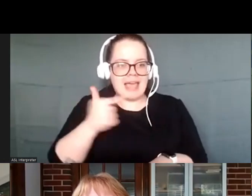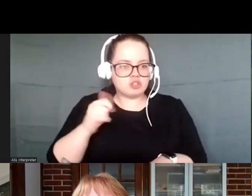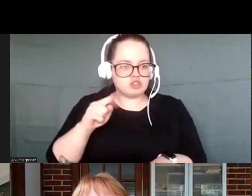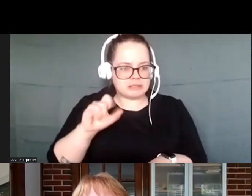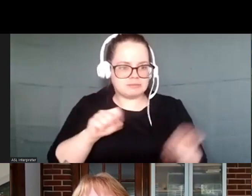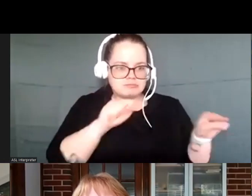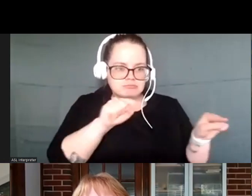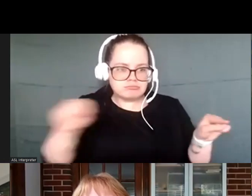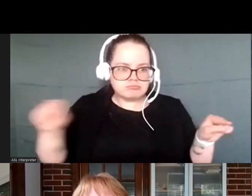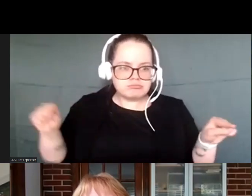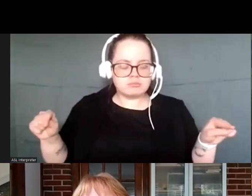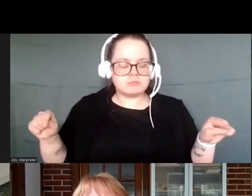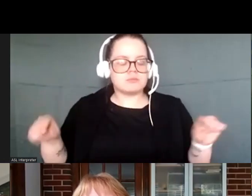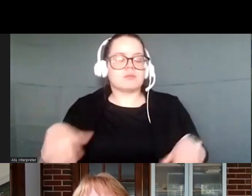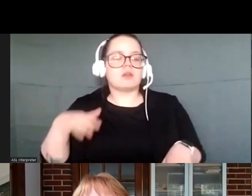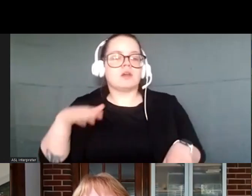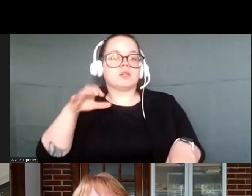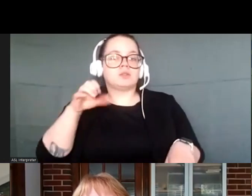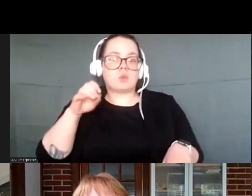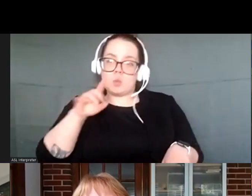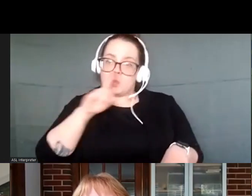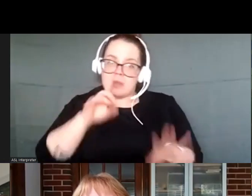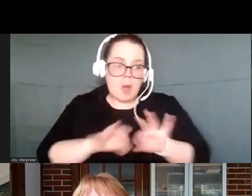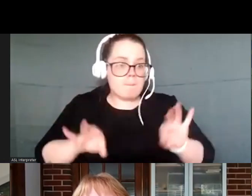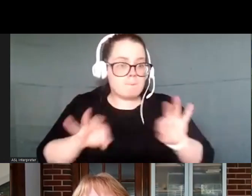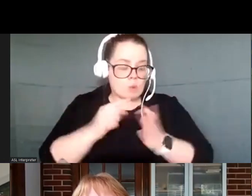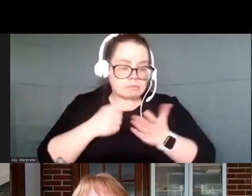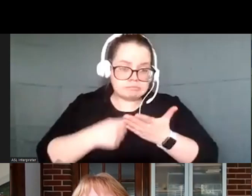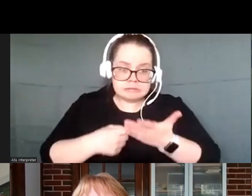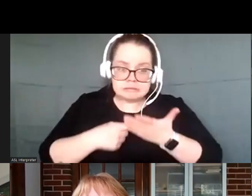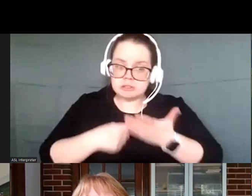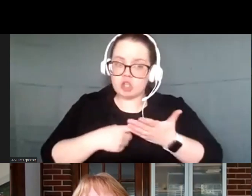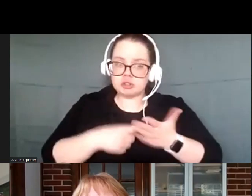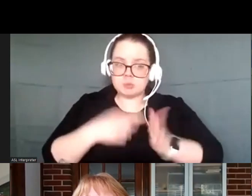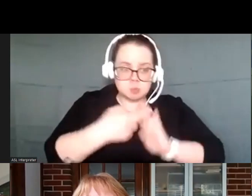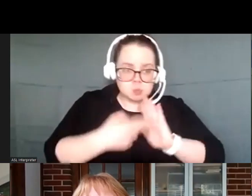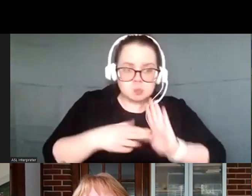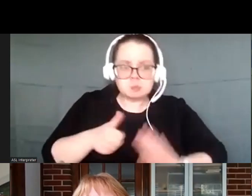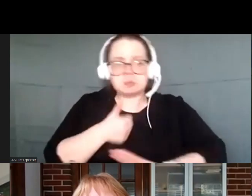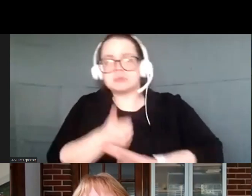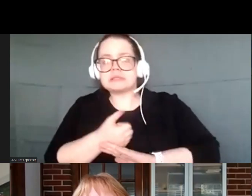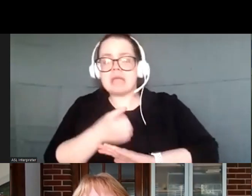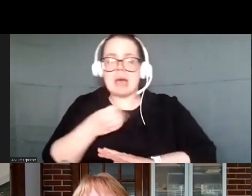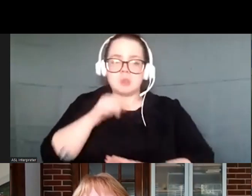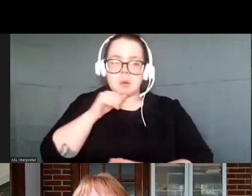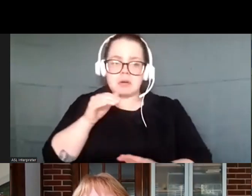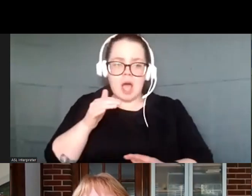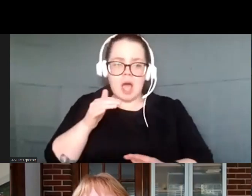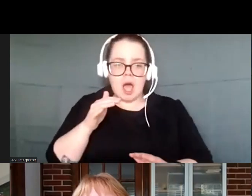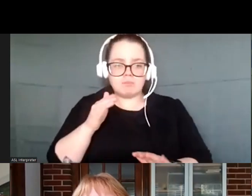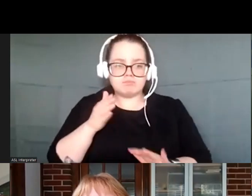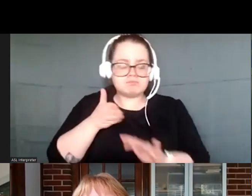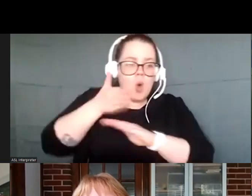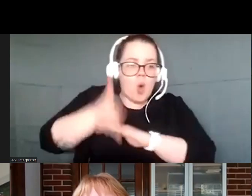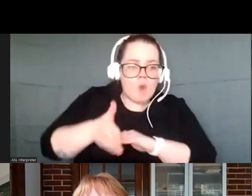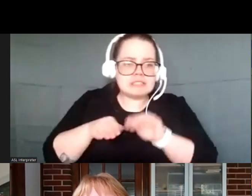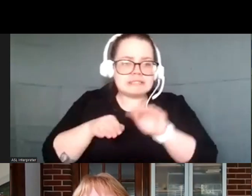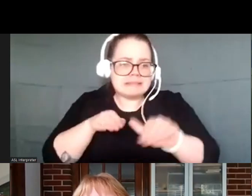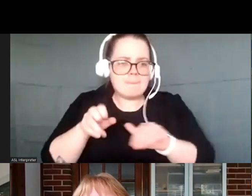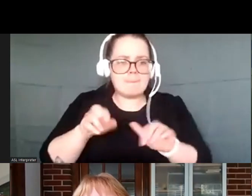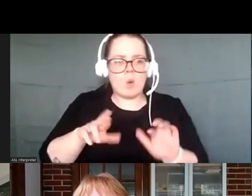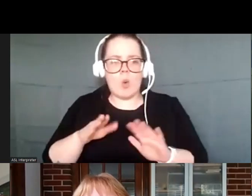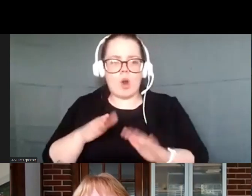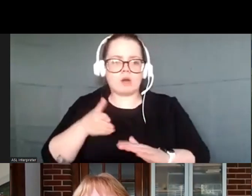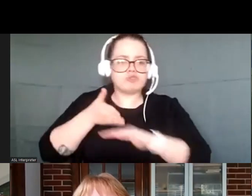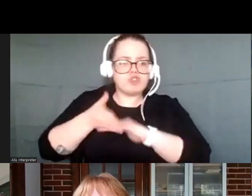make sure, you know, people don't step on each other's toes. But in general, you can have sync agents, especially if you're doing a lot of different kinds of music, that